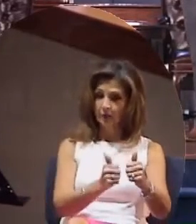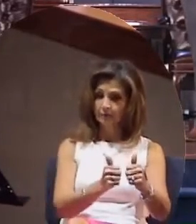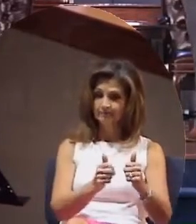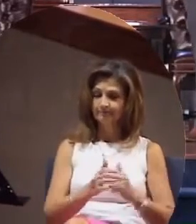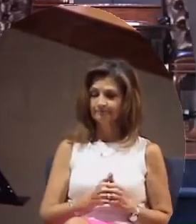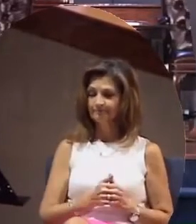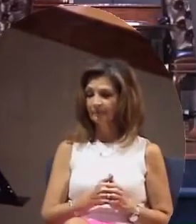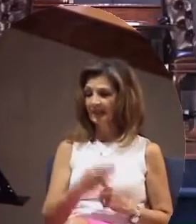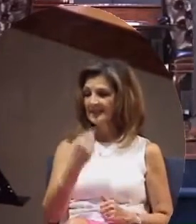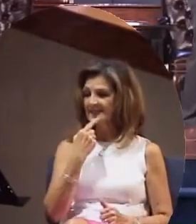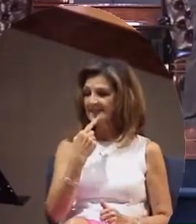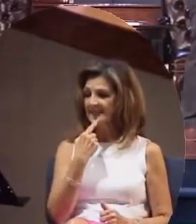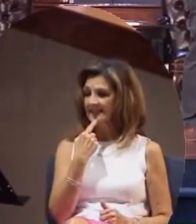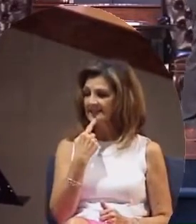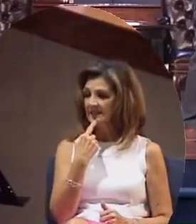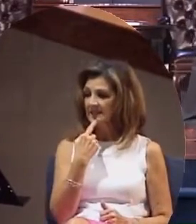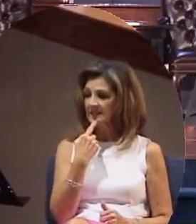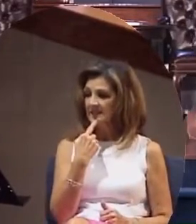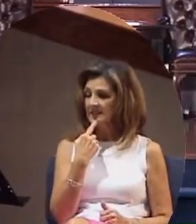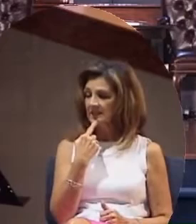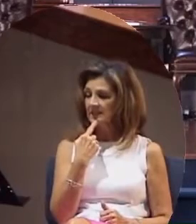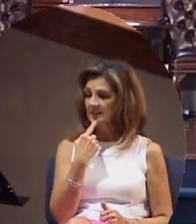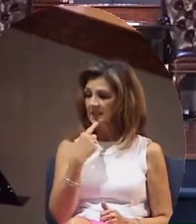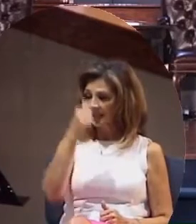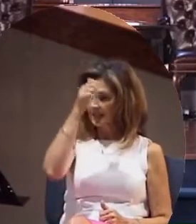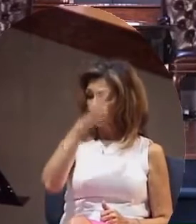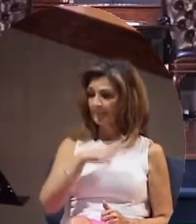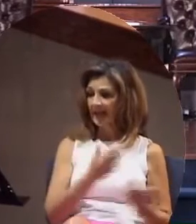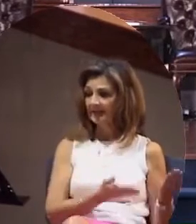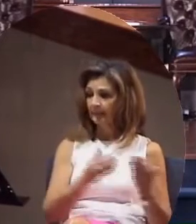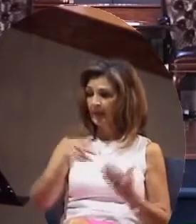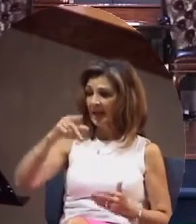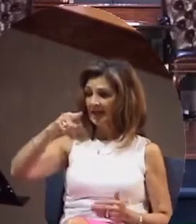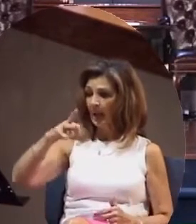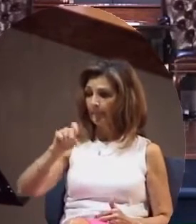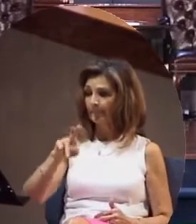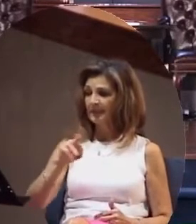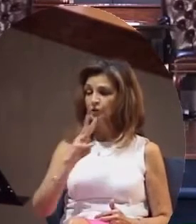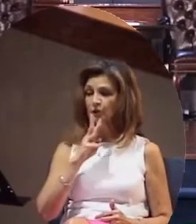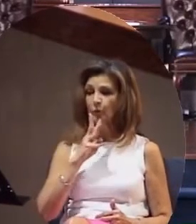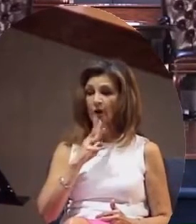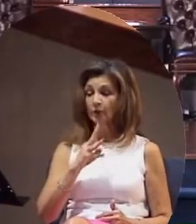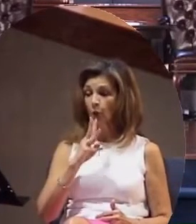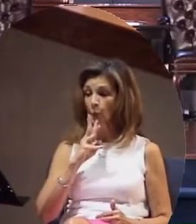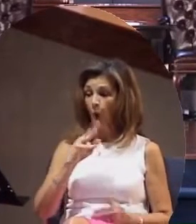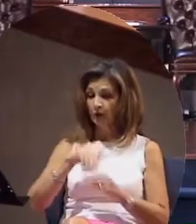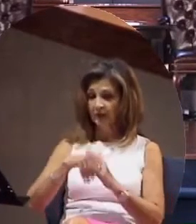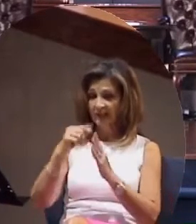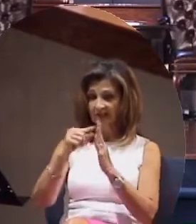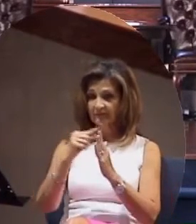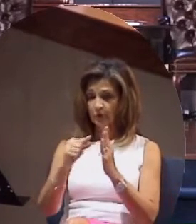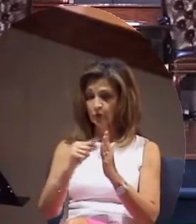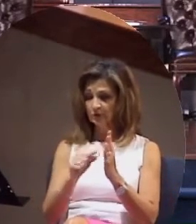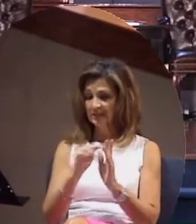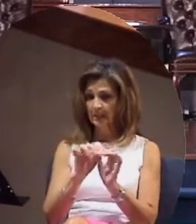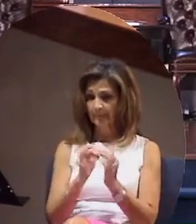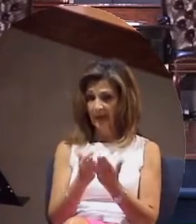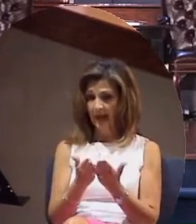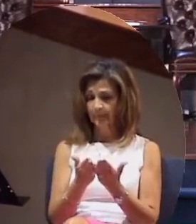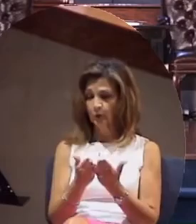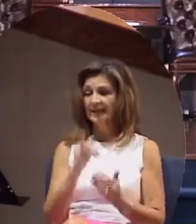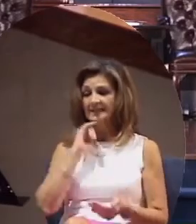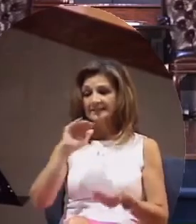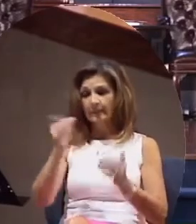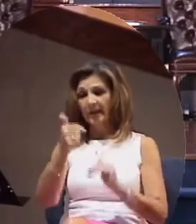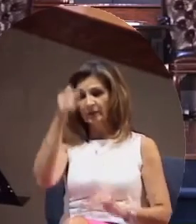Now, he says, the man's bearing a pitcher of water. Water all through your scripture, all through your Bible, is a type of the Word